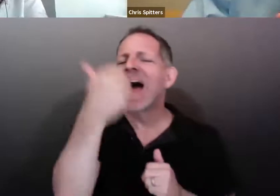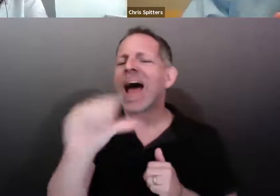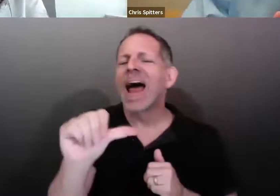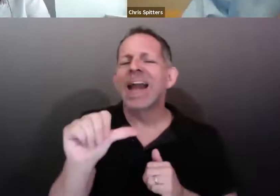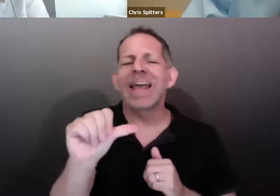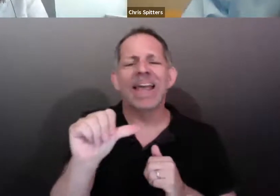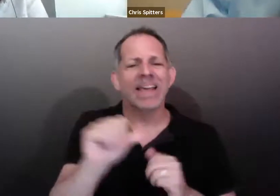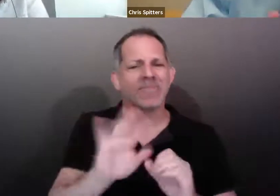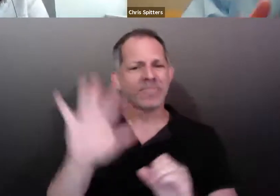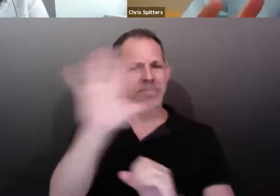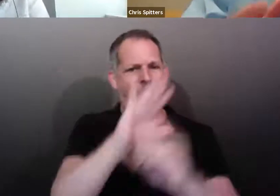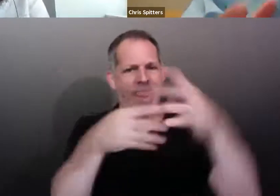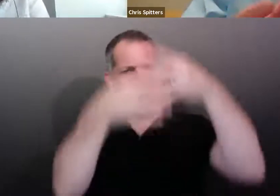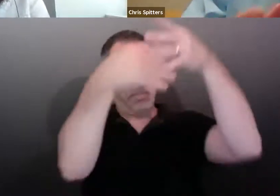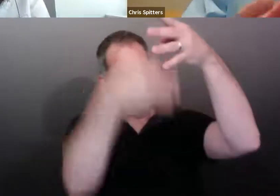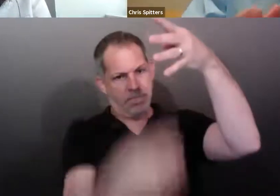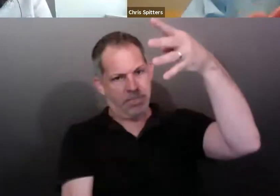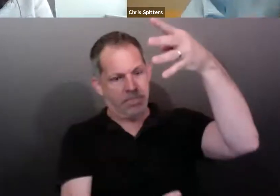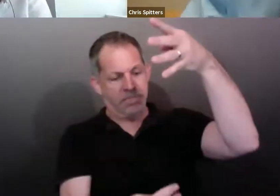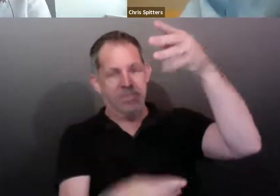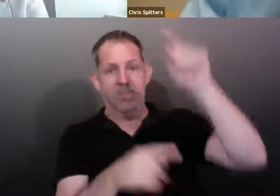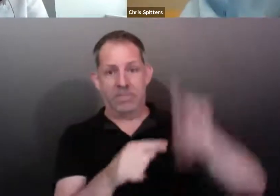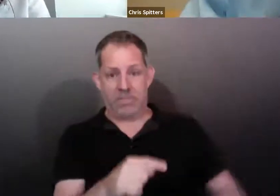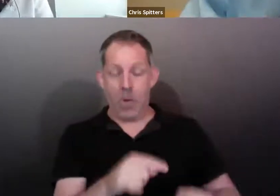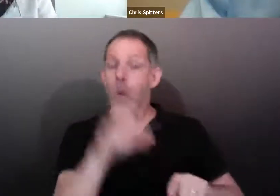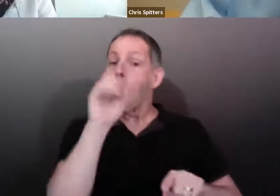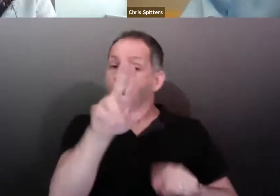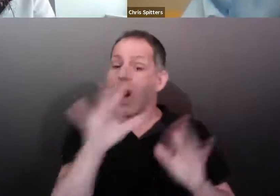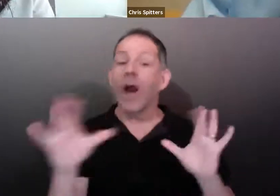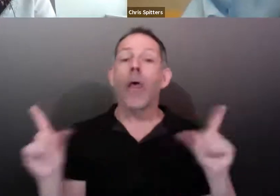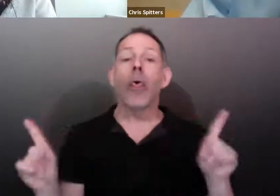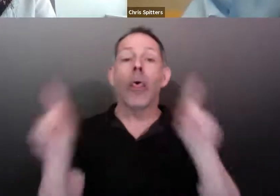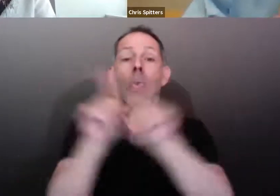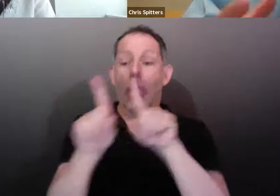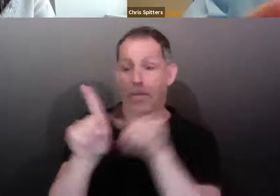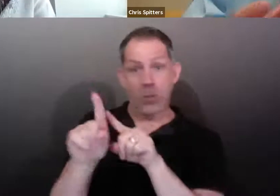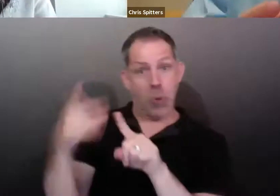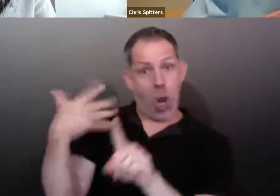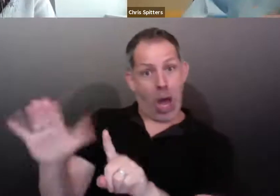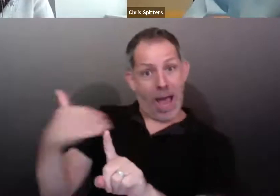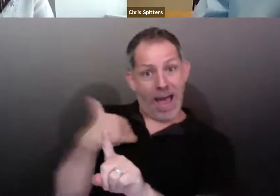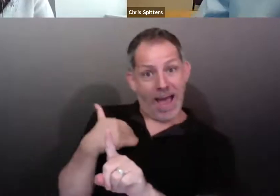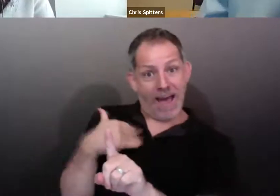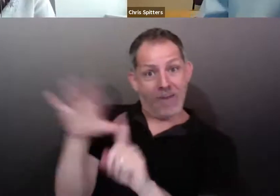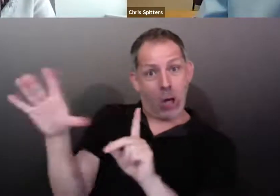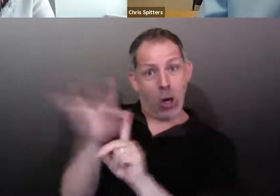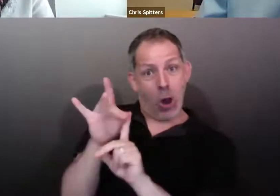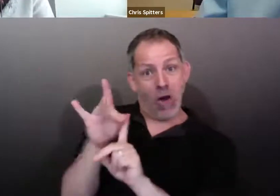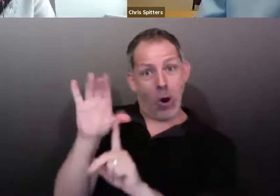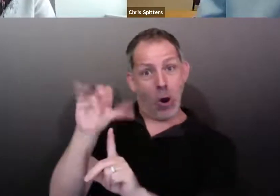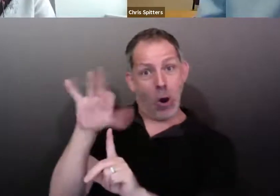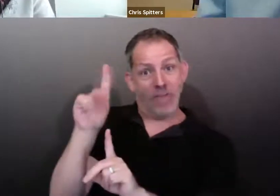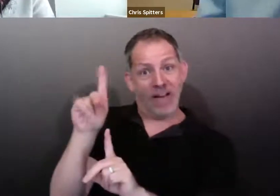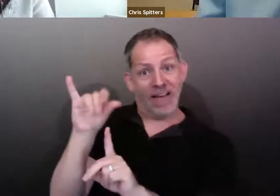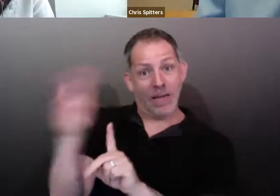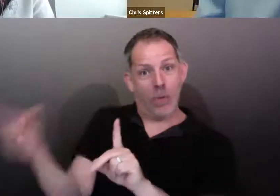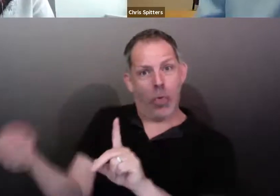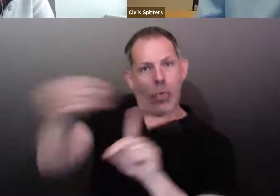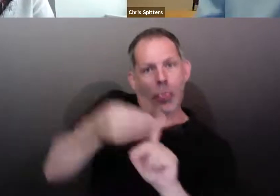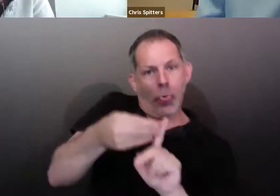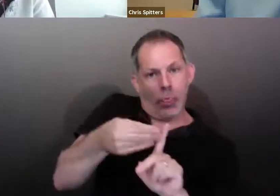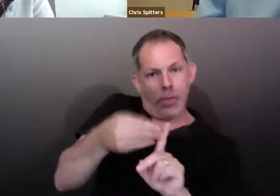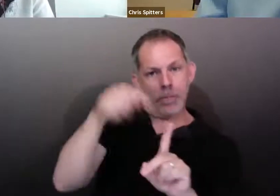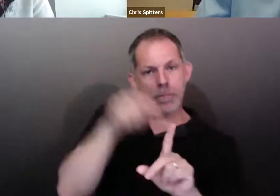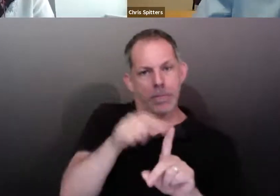anyone who lives or works in a congregate setting where lots of people live or work in a confined space, work